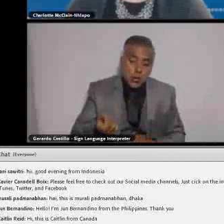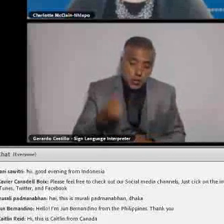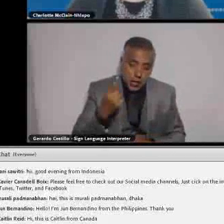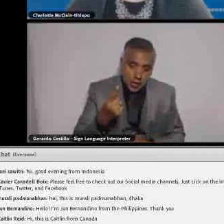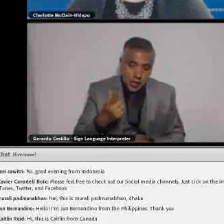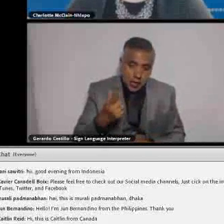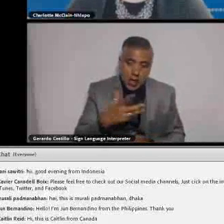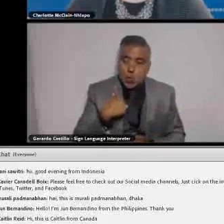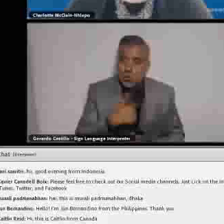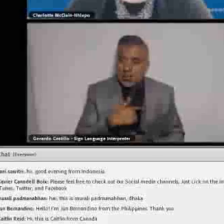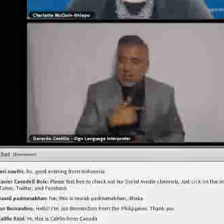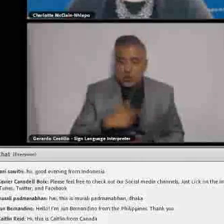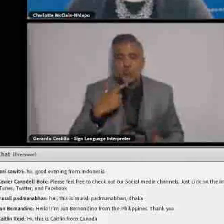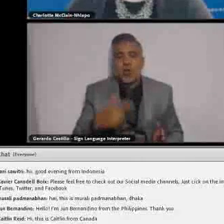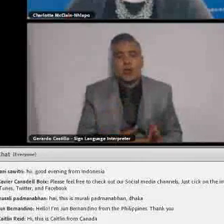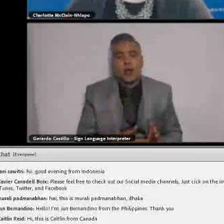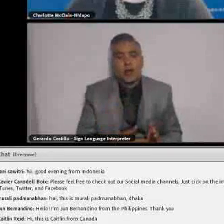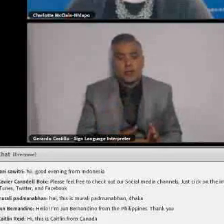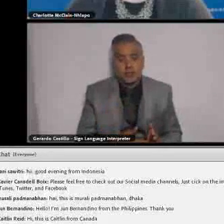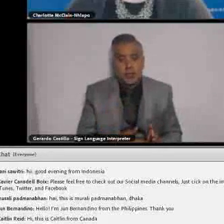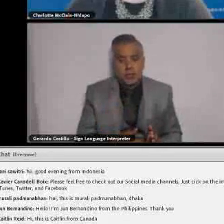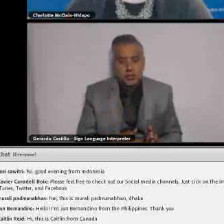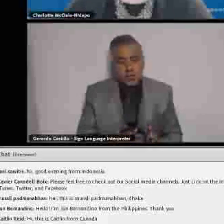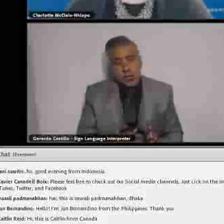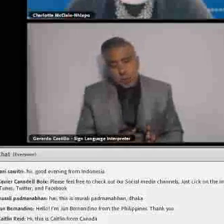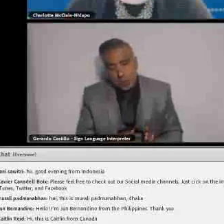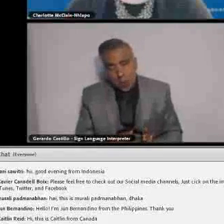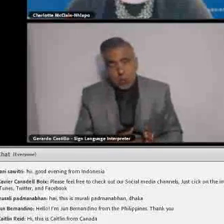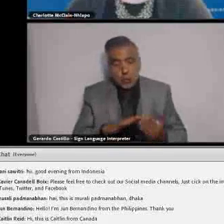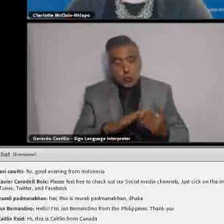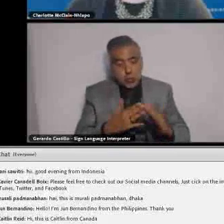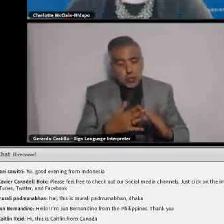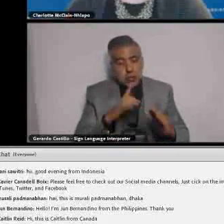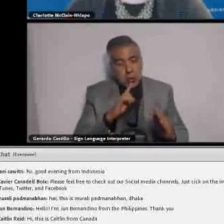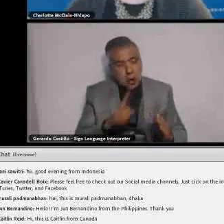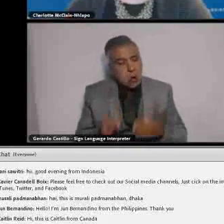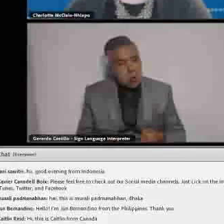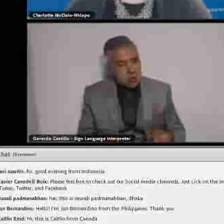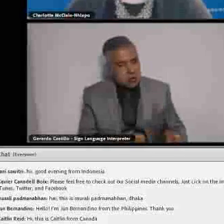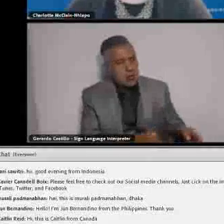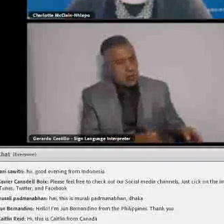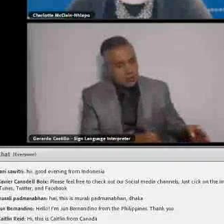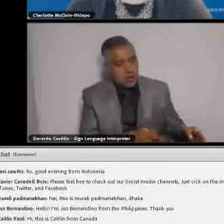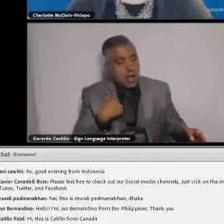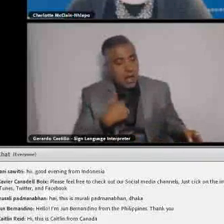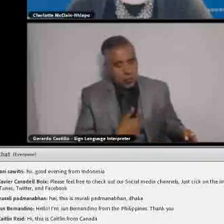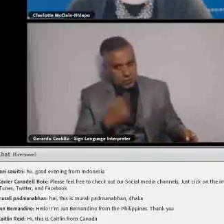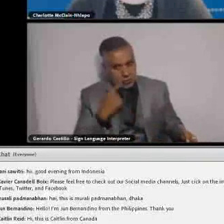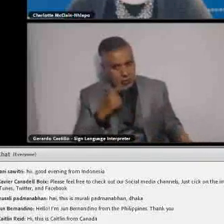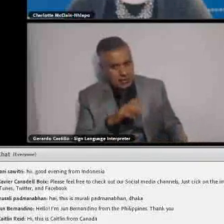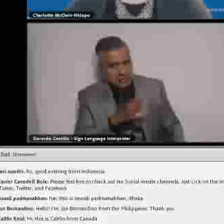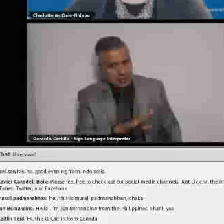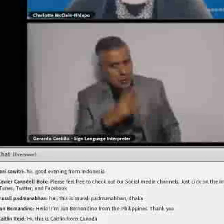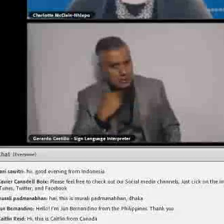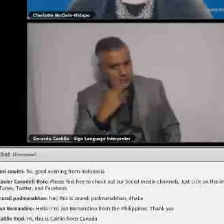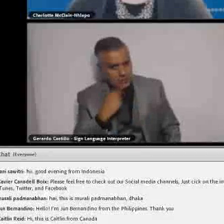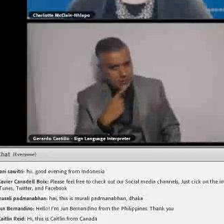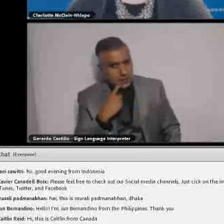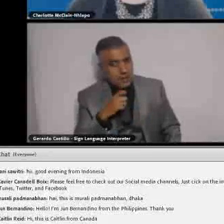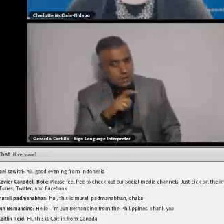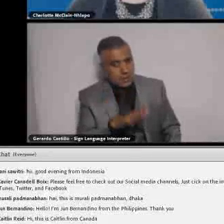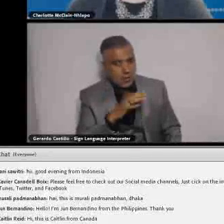that most communities are organized, and we need to recognize the experience they have based on their day-to-day